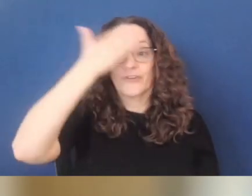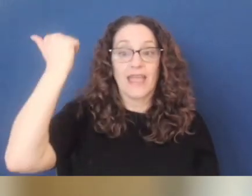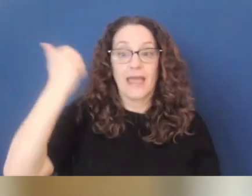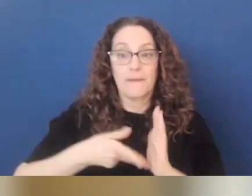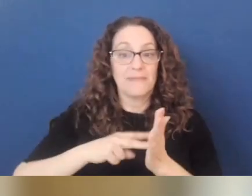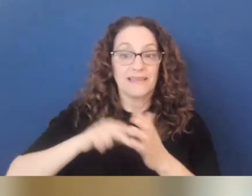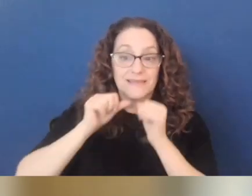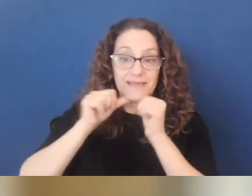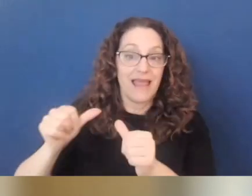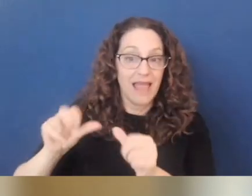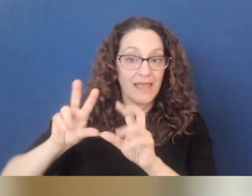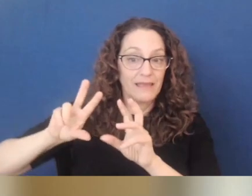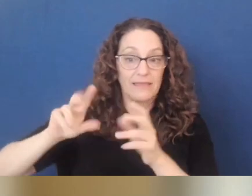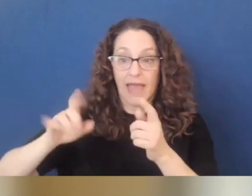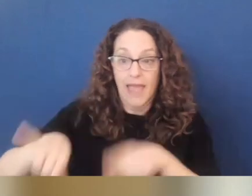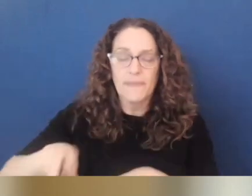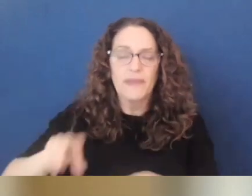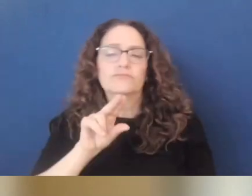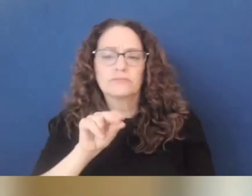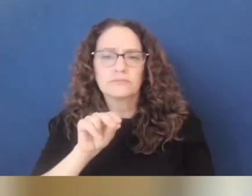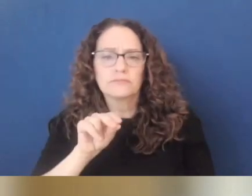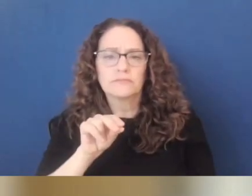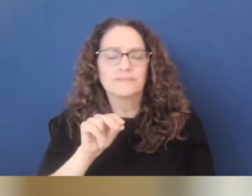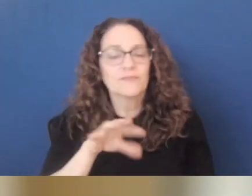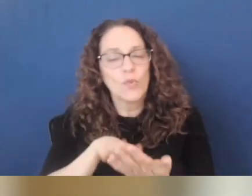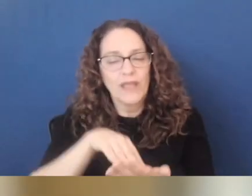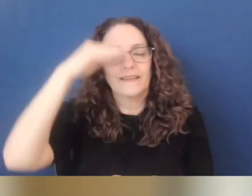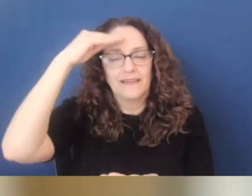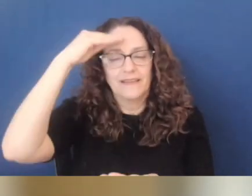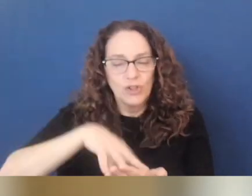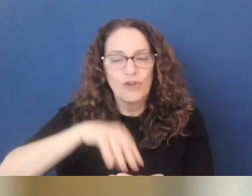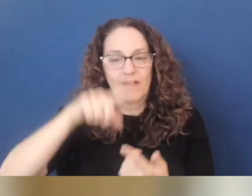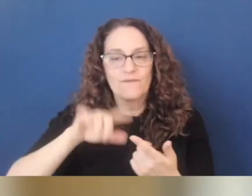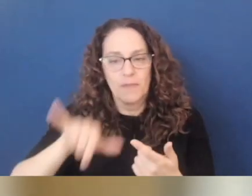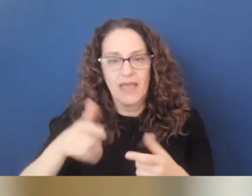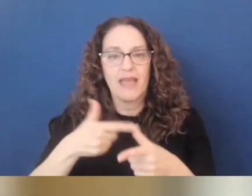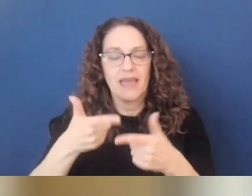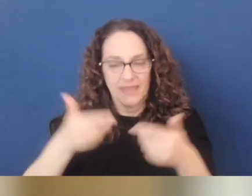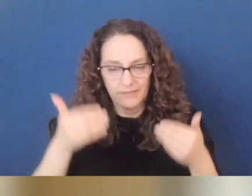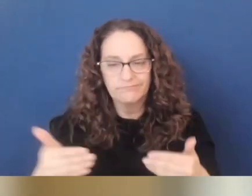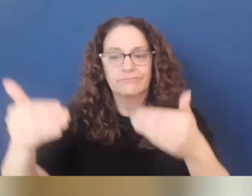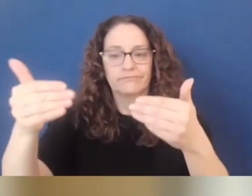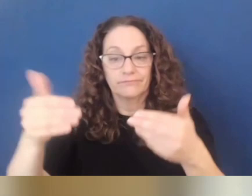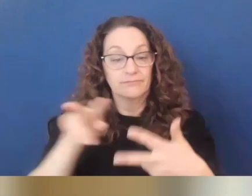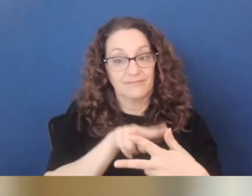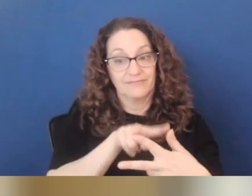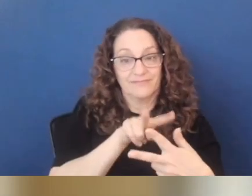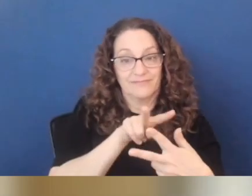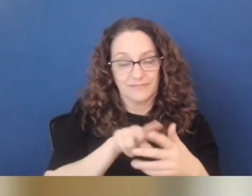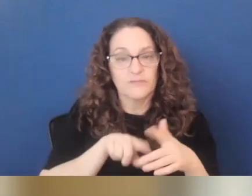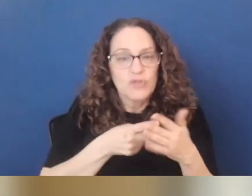must learn from it. And already the first couple of strategies have had us engage in some learning.